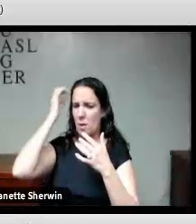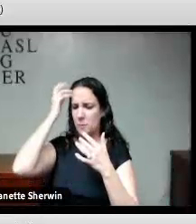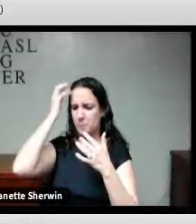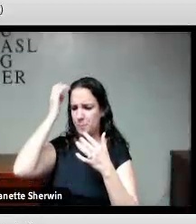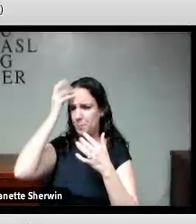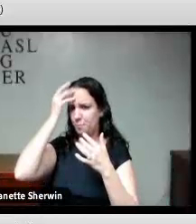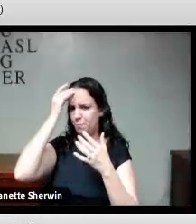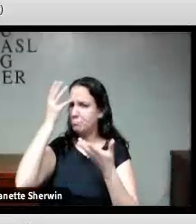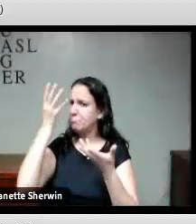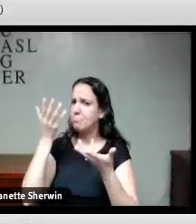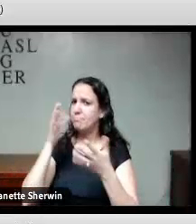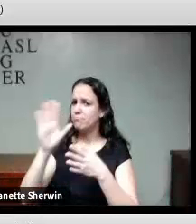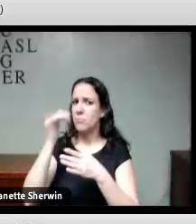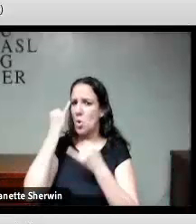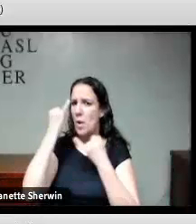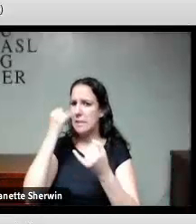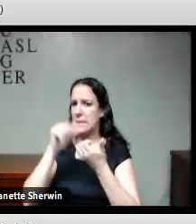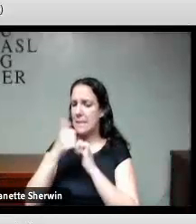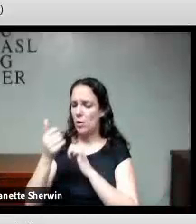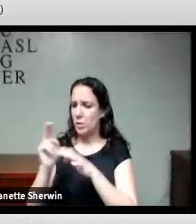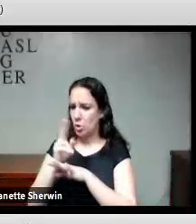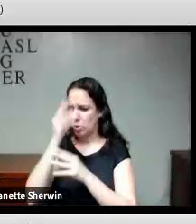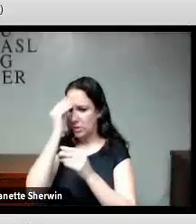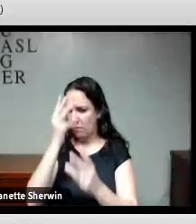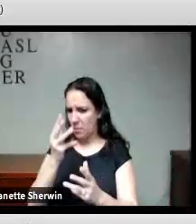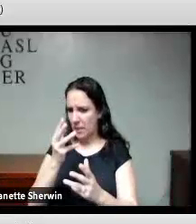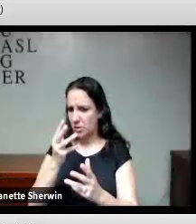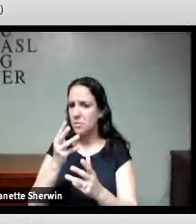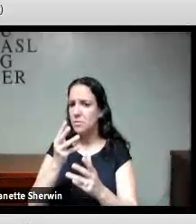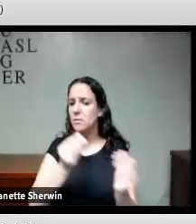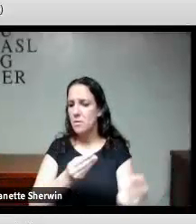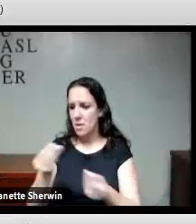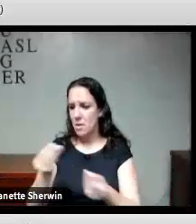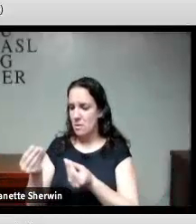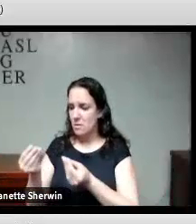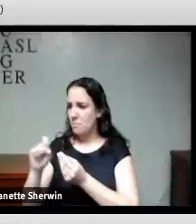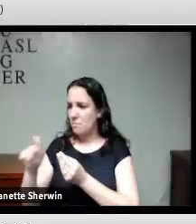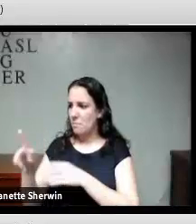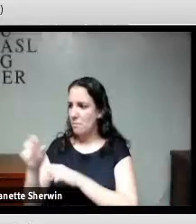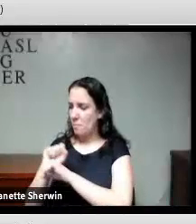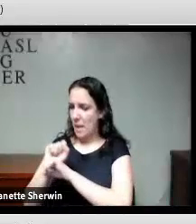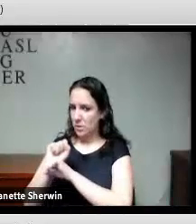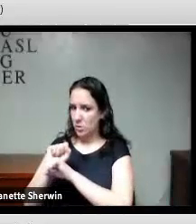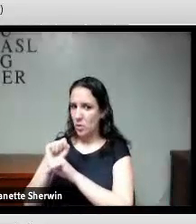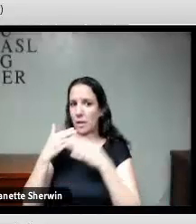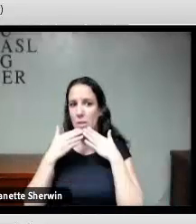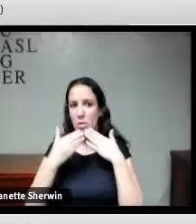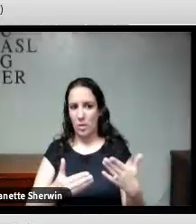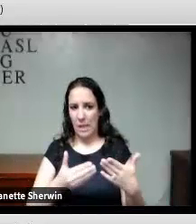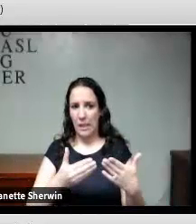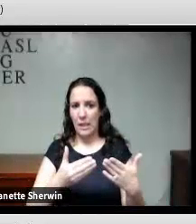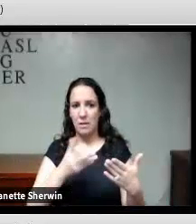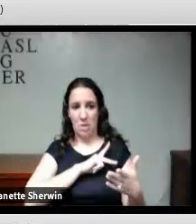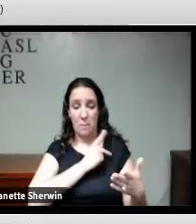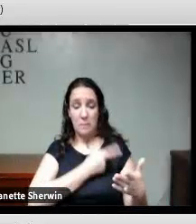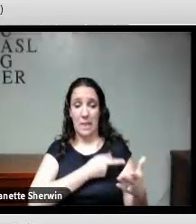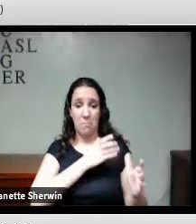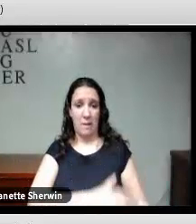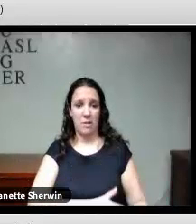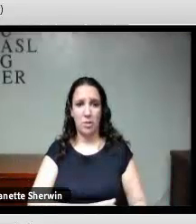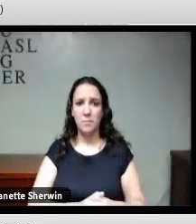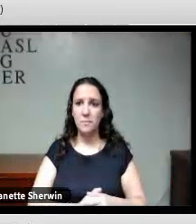here? How can you use the information to deal better with the storm of an upset patron? And who